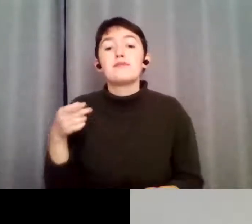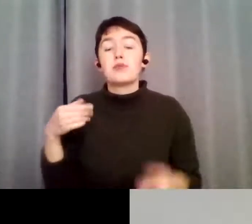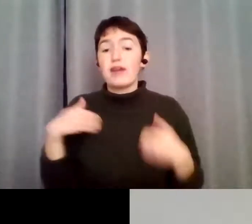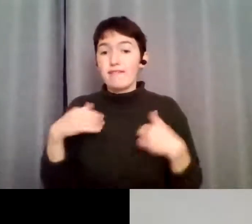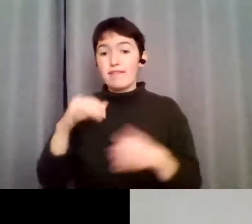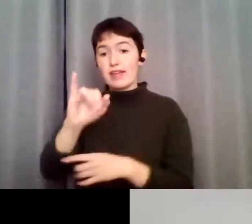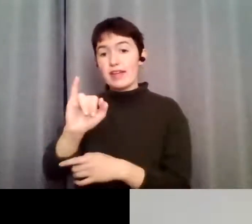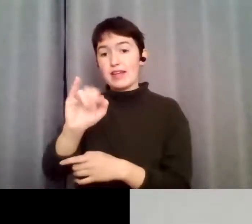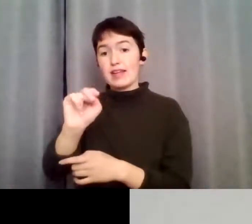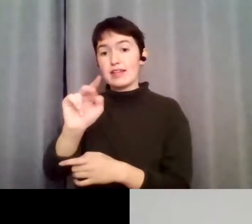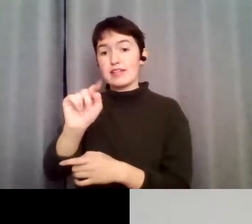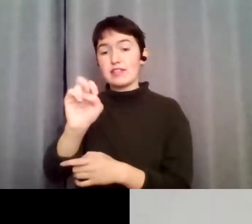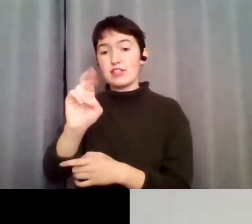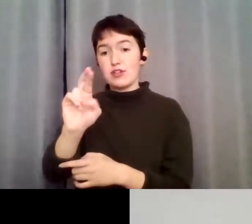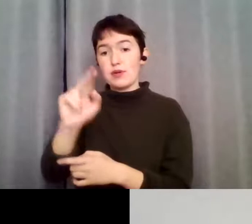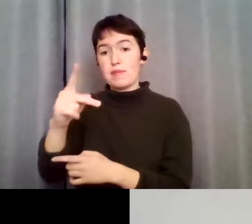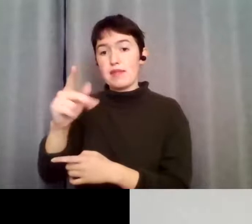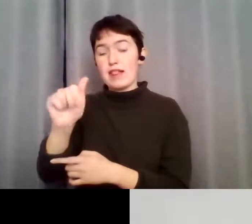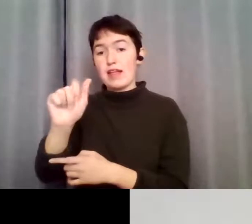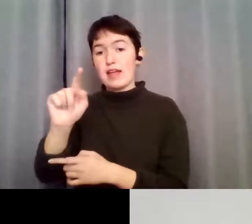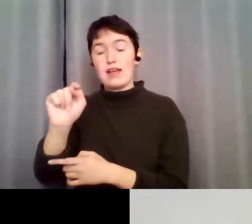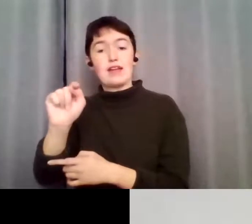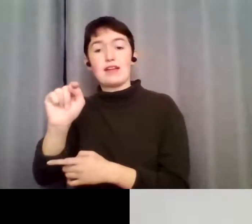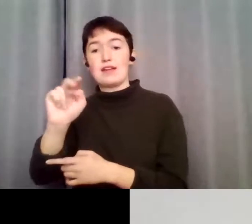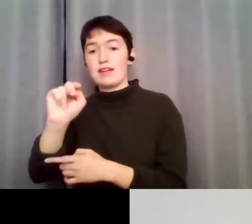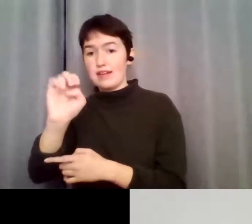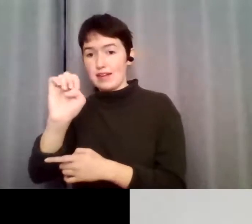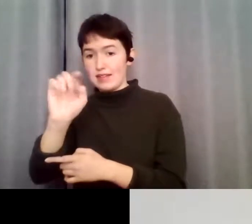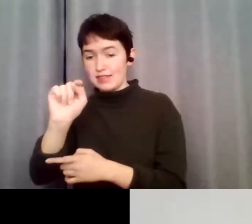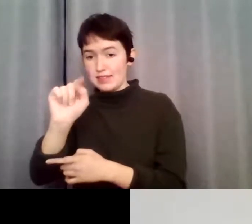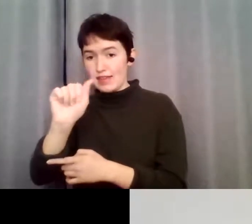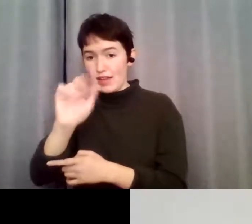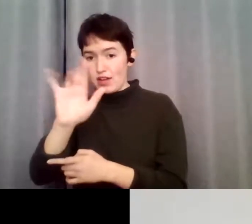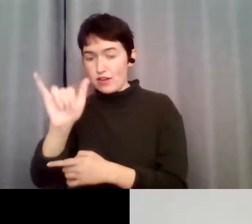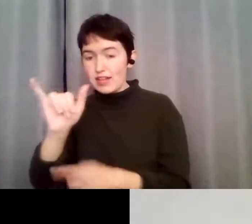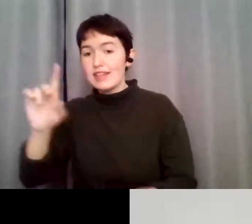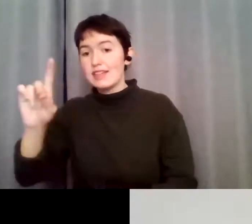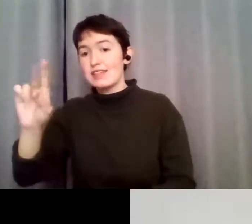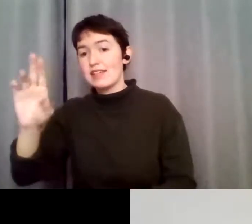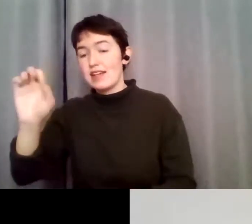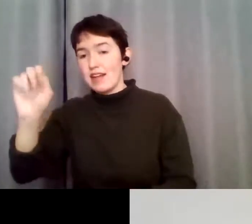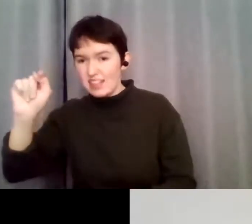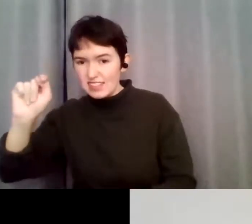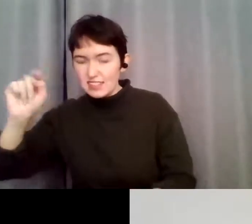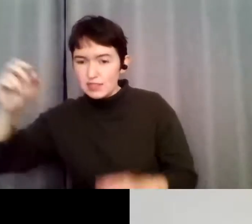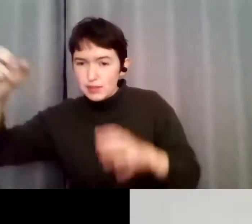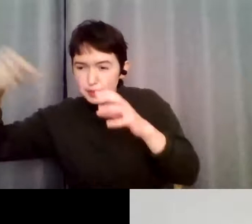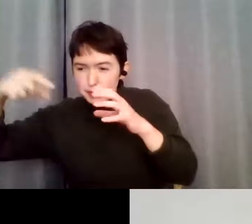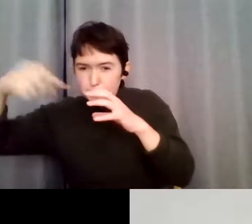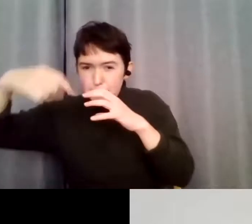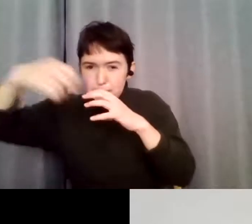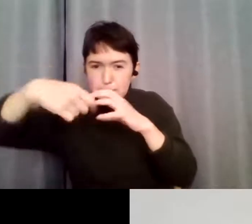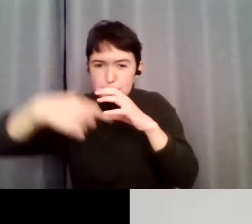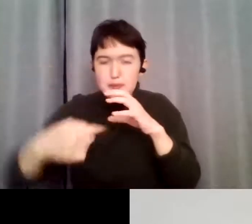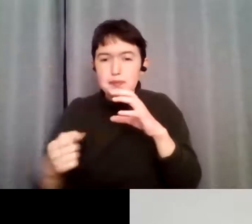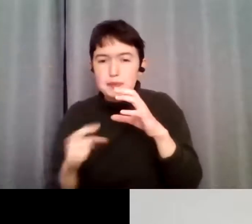are the very tiniest of meteorites. They really are dust particles. So those are falling into the atmosphere all the time, and some